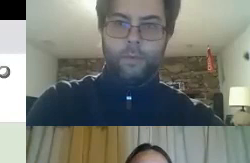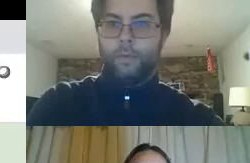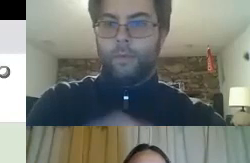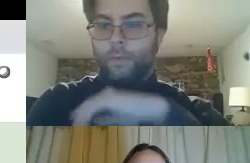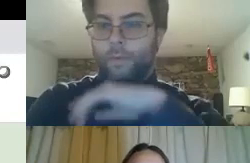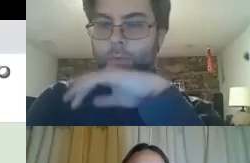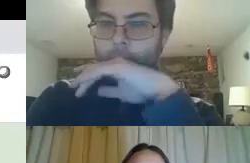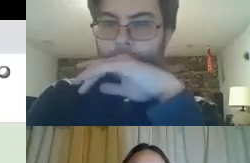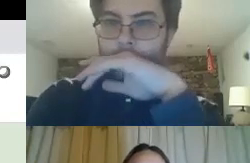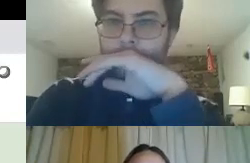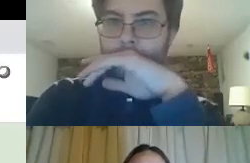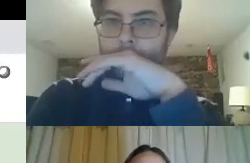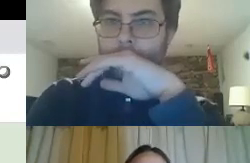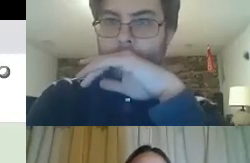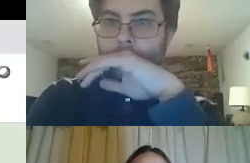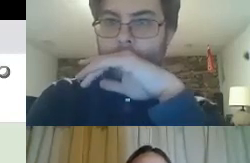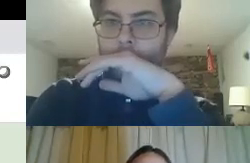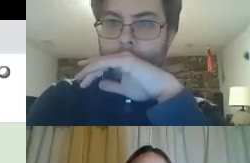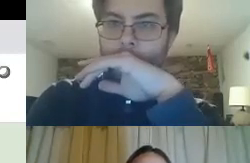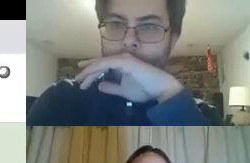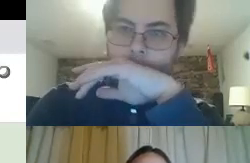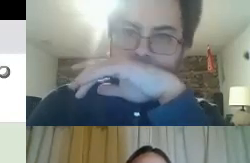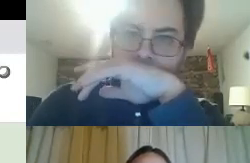and college partners with us tonight. We have